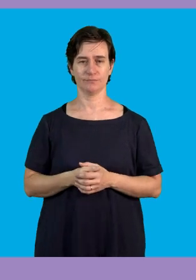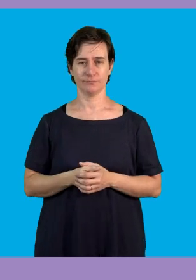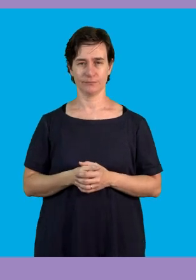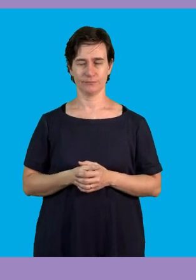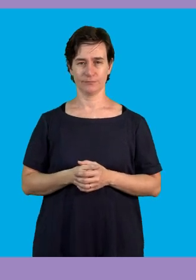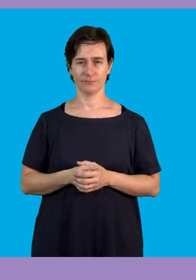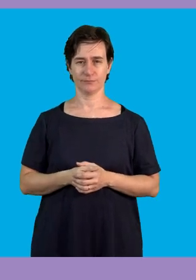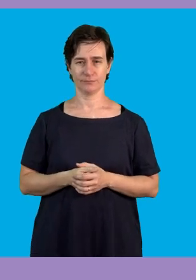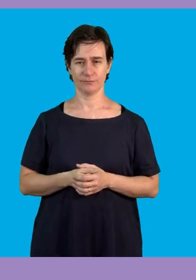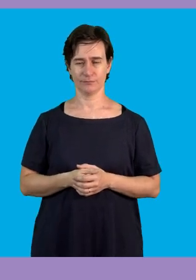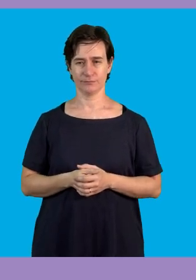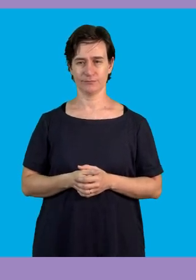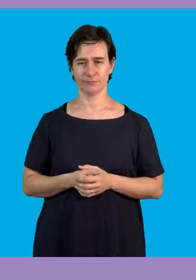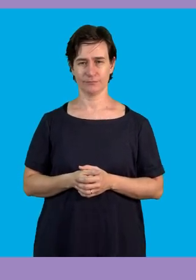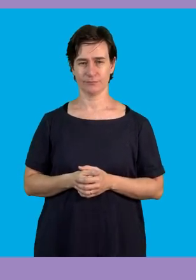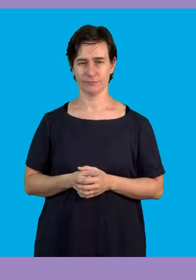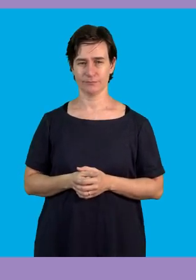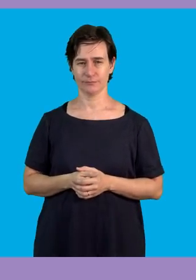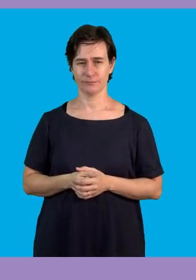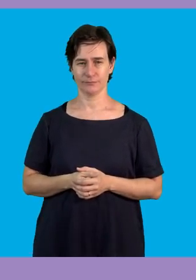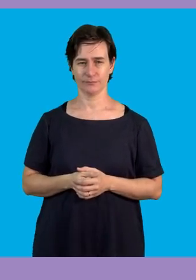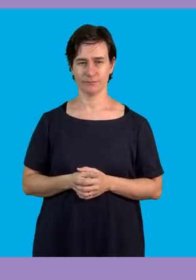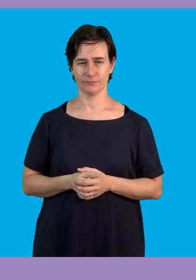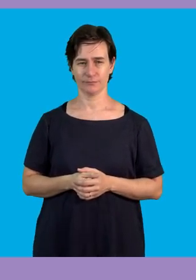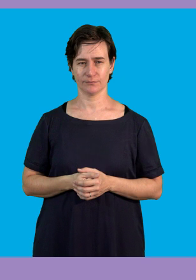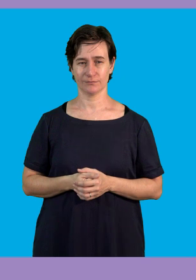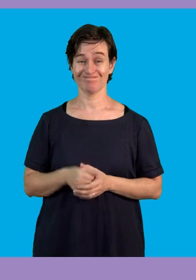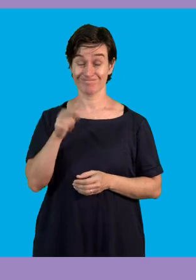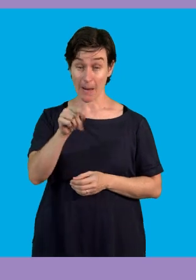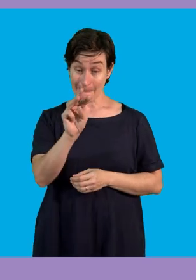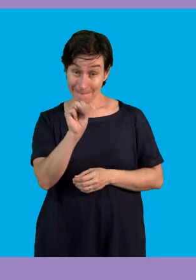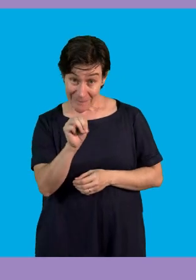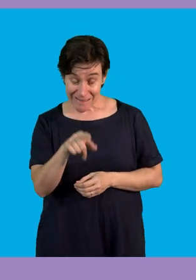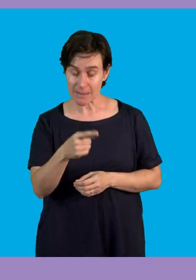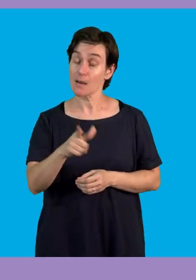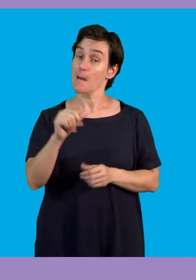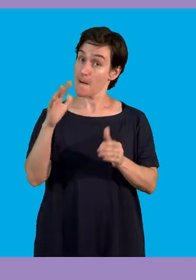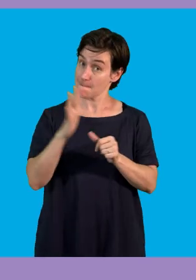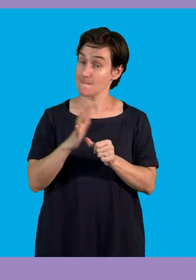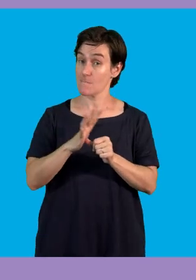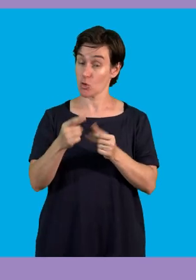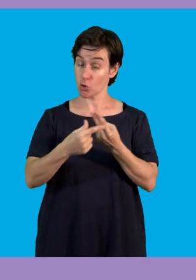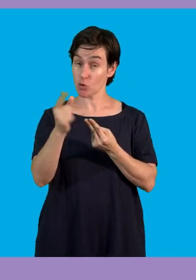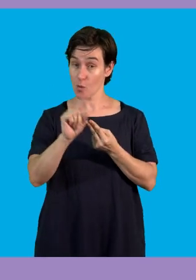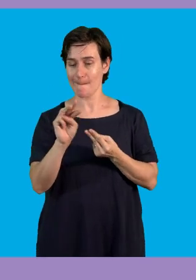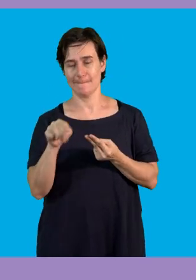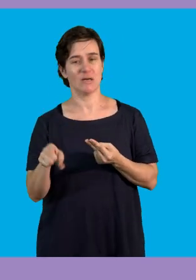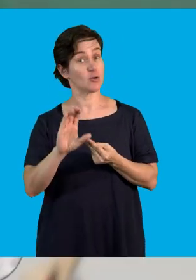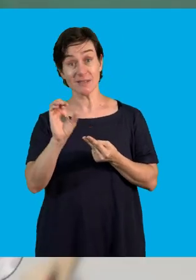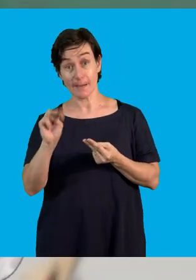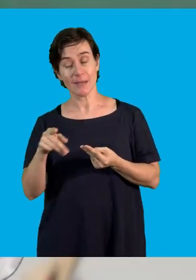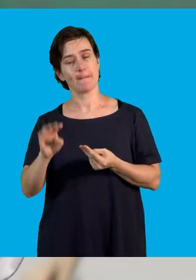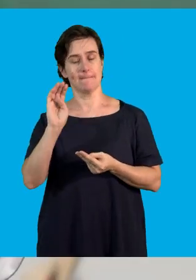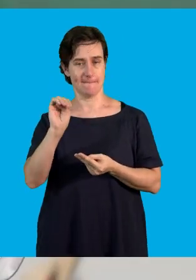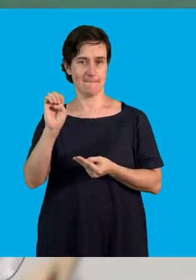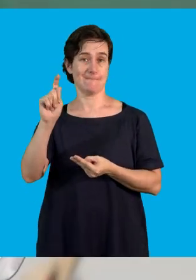given as 32 meters. The unit meters, it shows that we understand what we are calculating. So